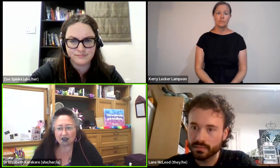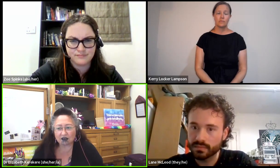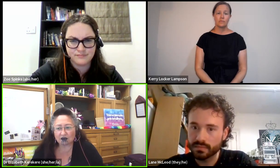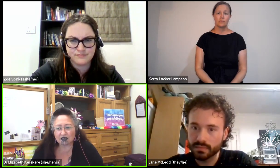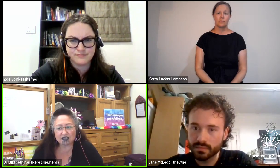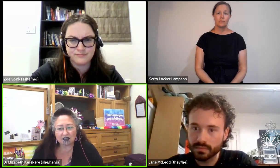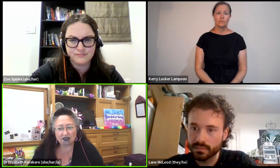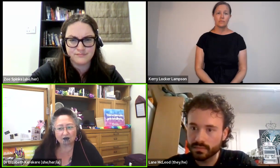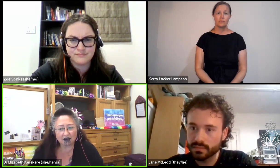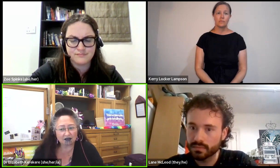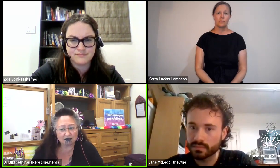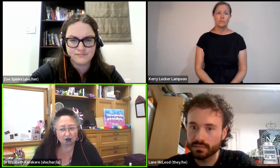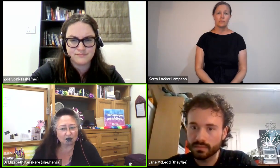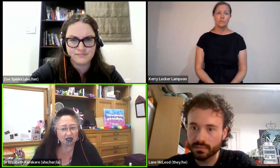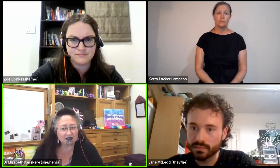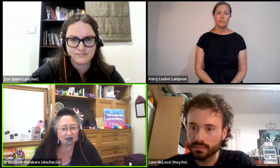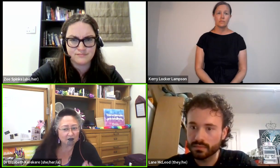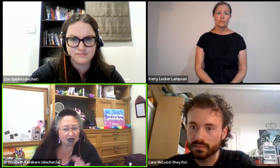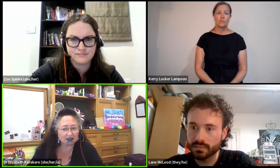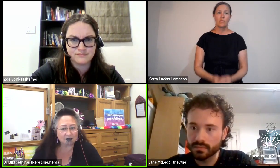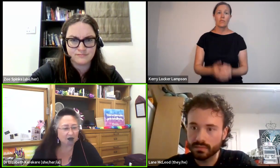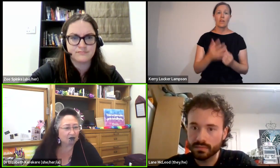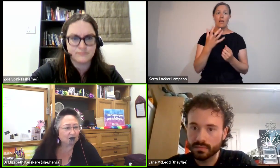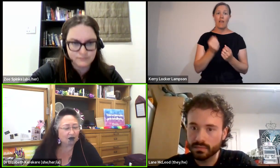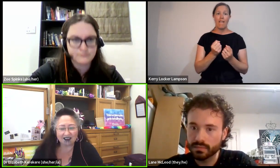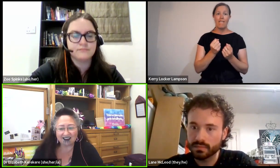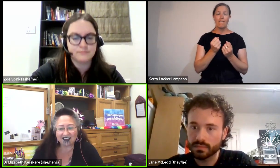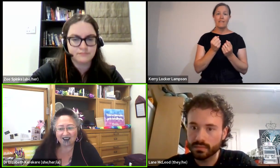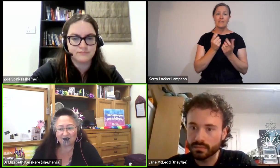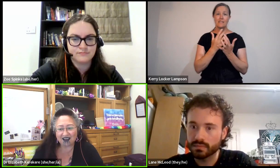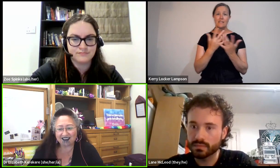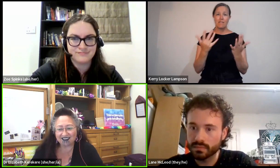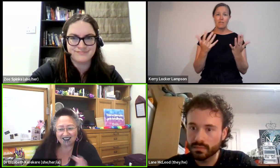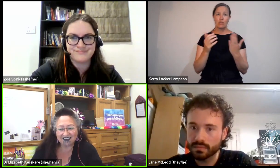actually acknowledge that there are several leaders amongst the people